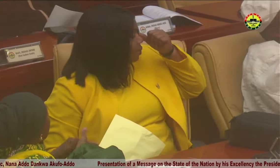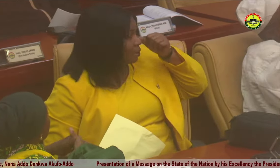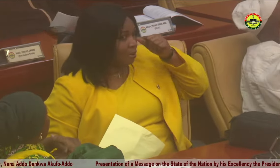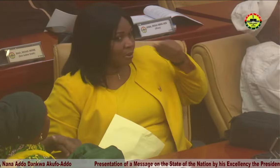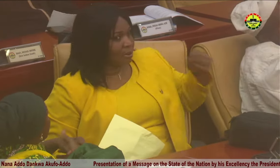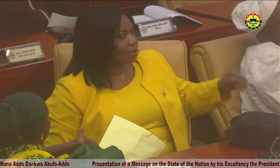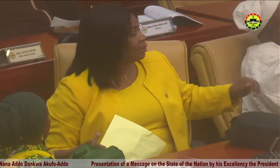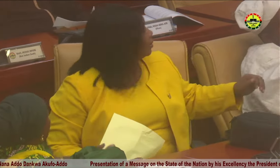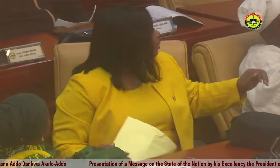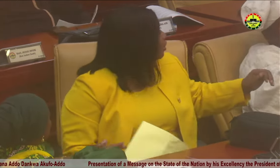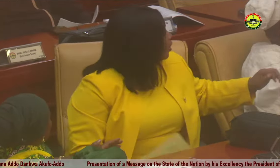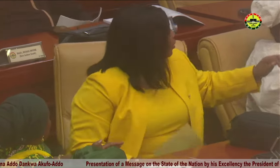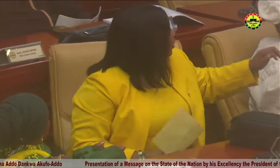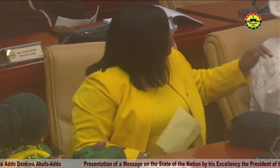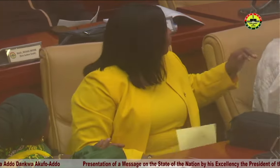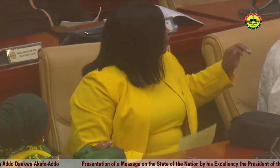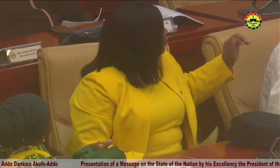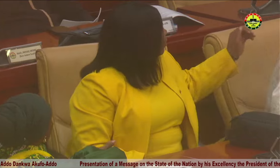oh